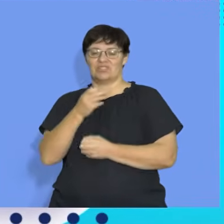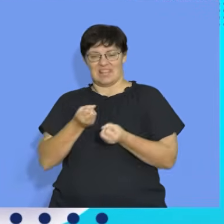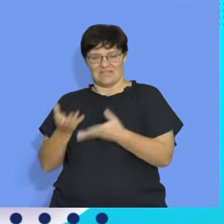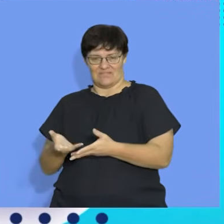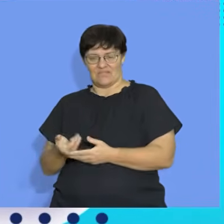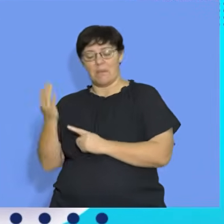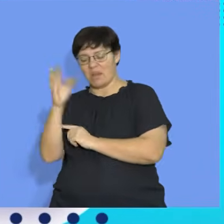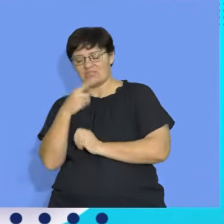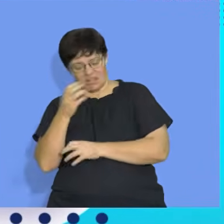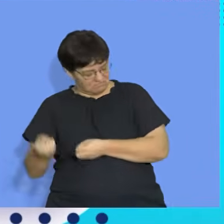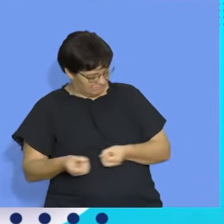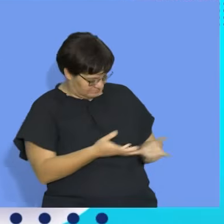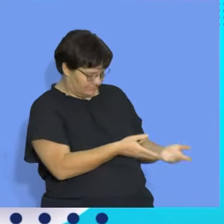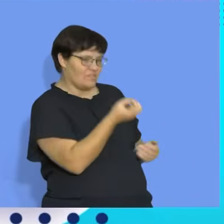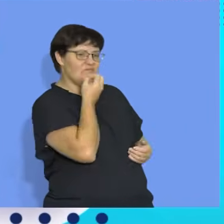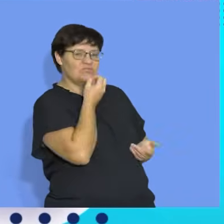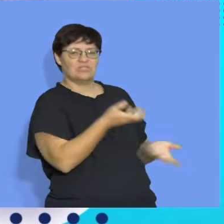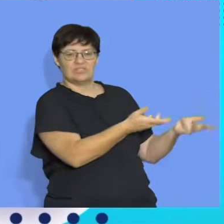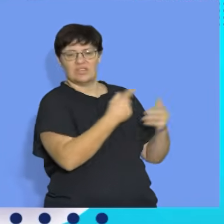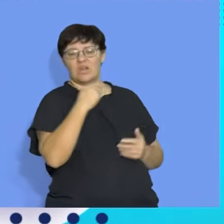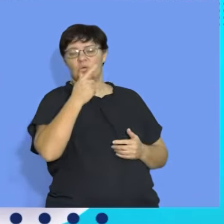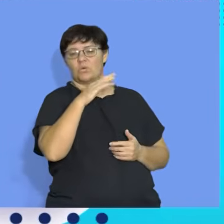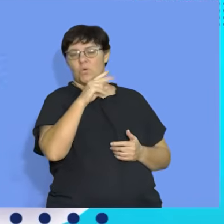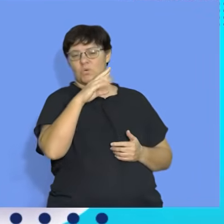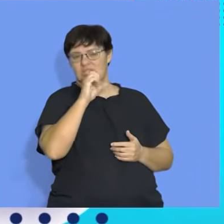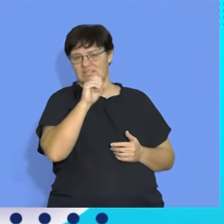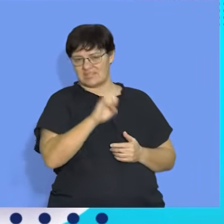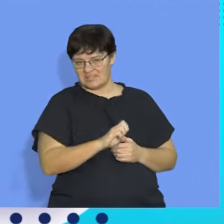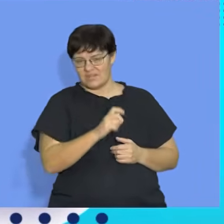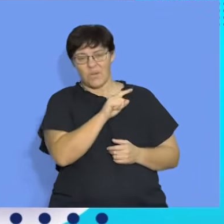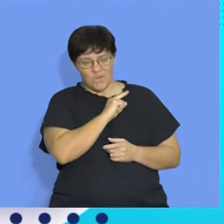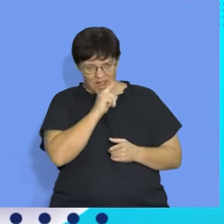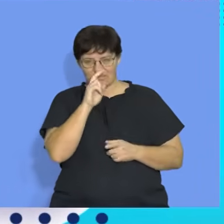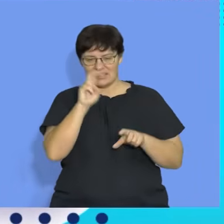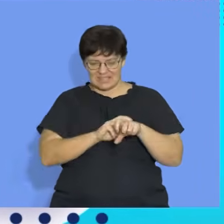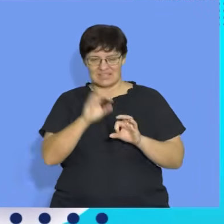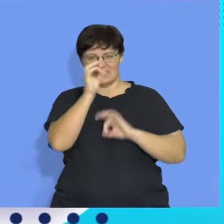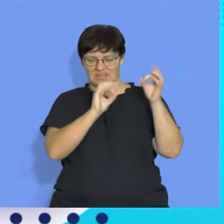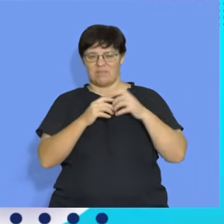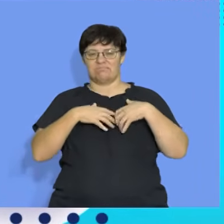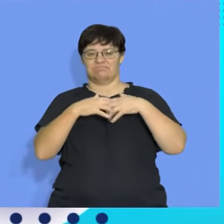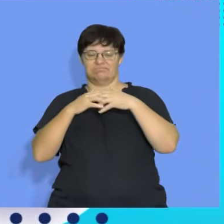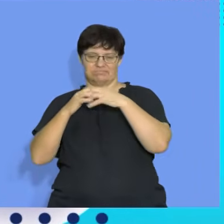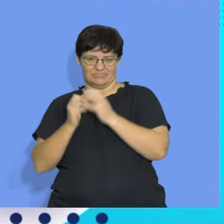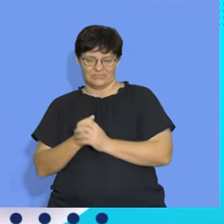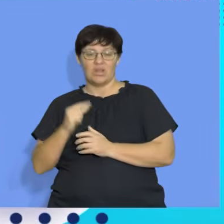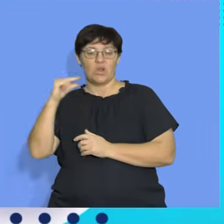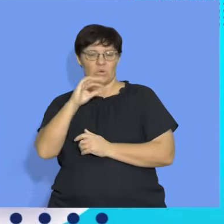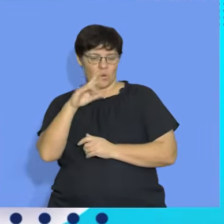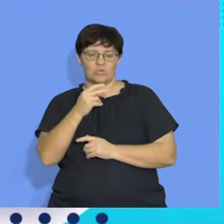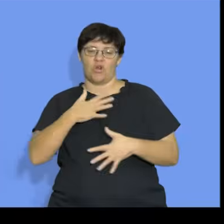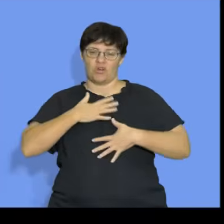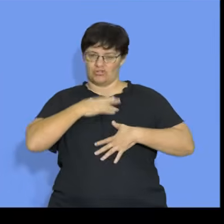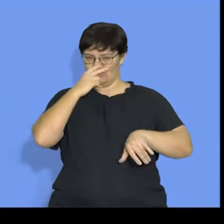to the bacteria, here guys, have some glucose. Because all cells need to cellular respire, and we need glucose and oxygen